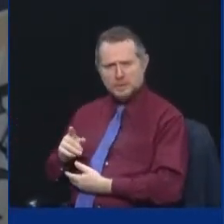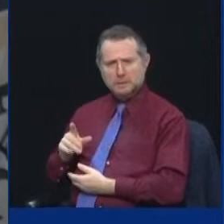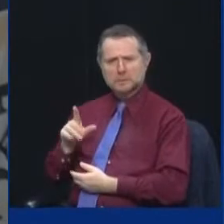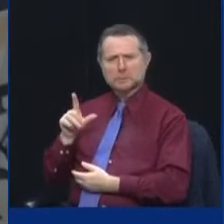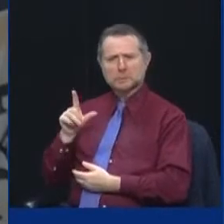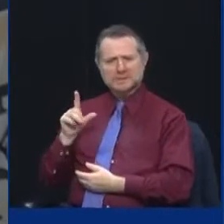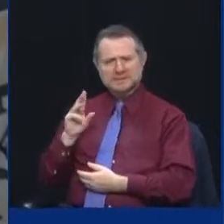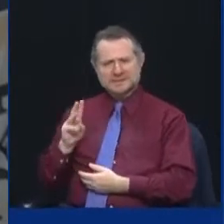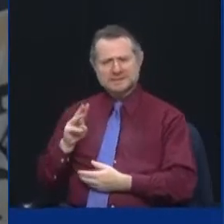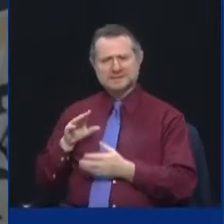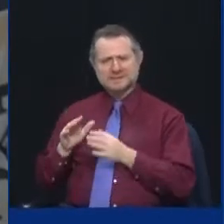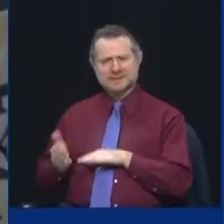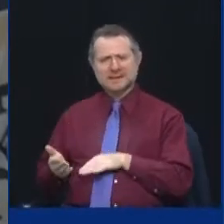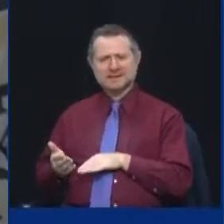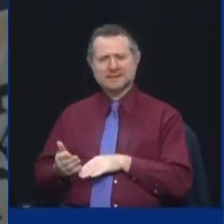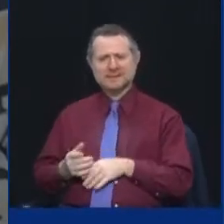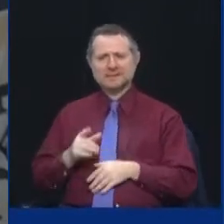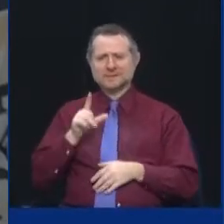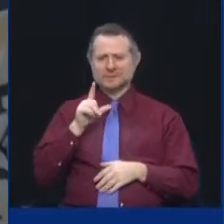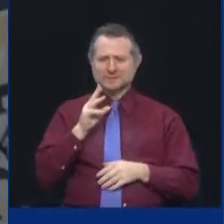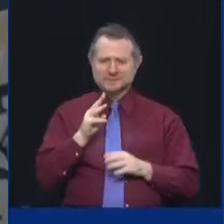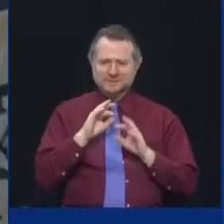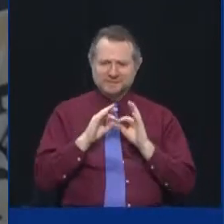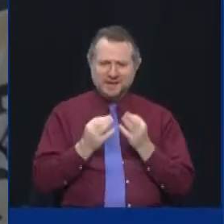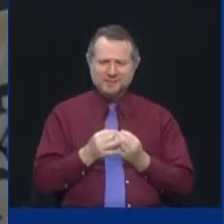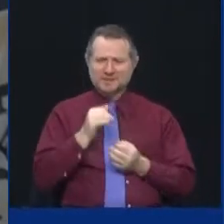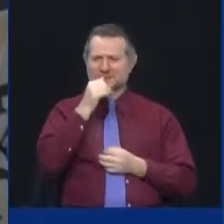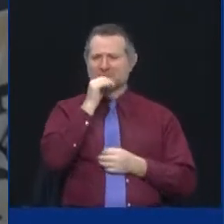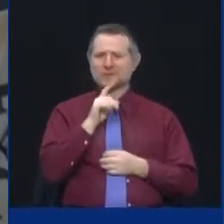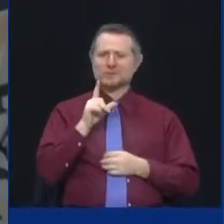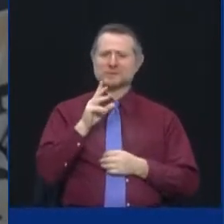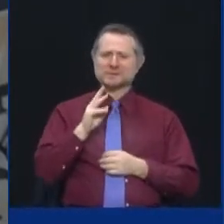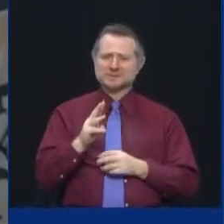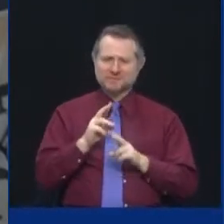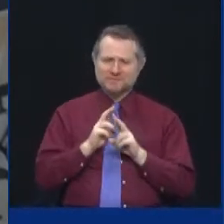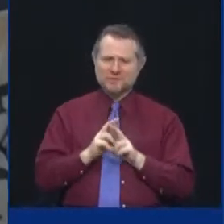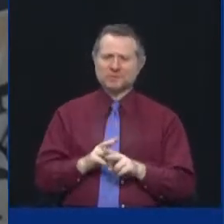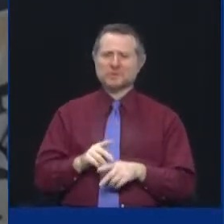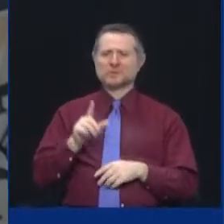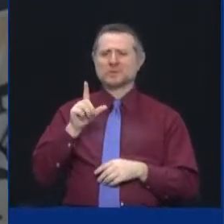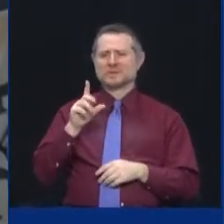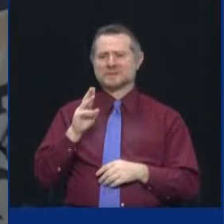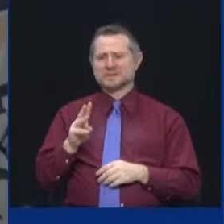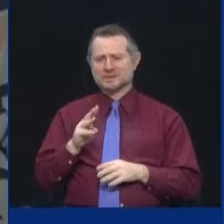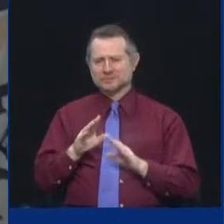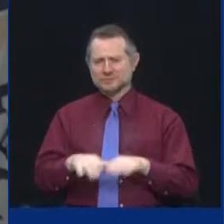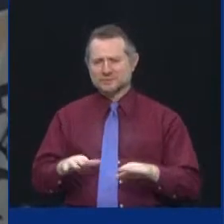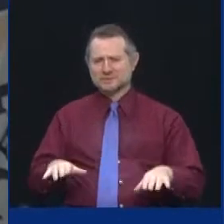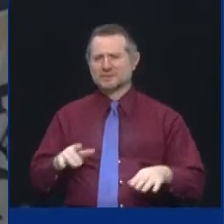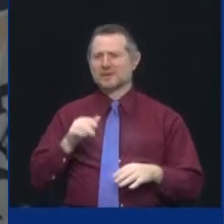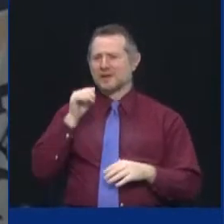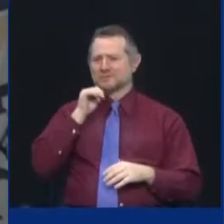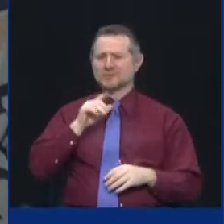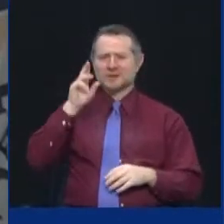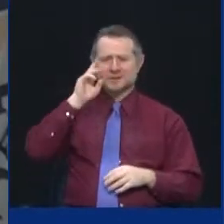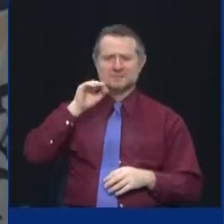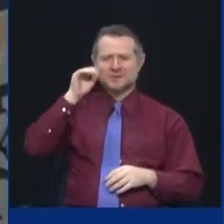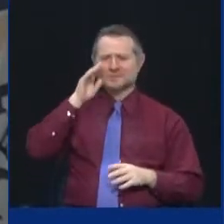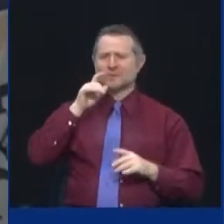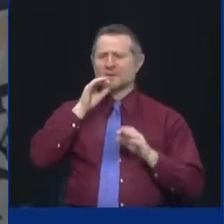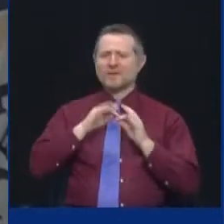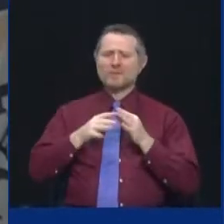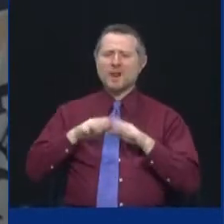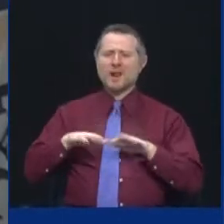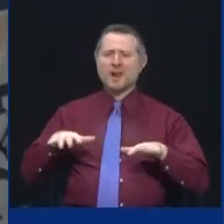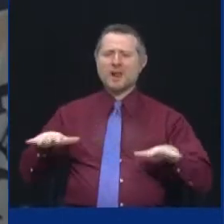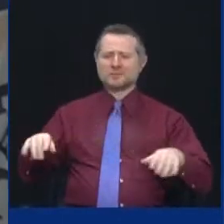funerals, 26 children and aunts and uncles and brothers and sisters. So yeah, you can be